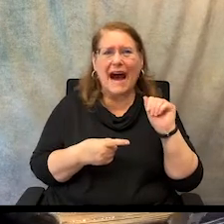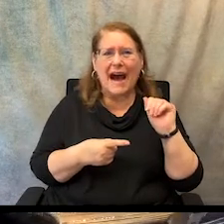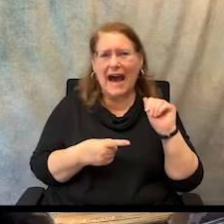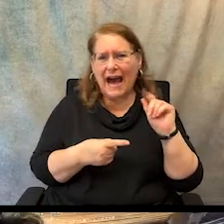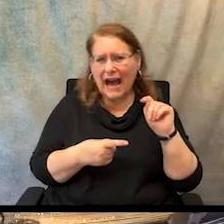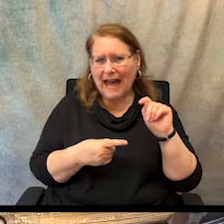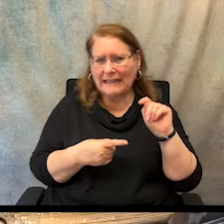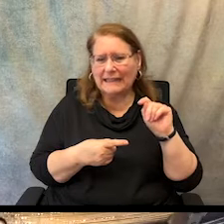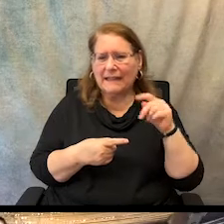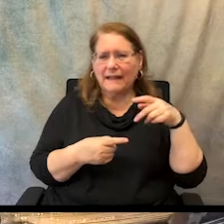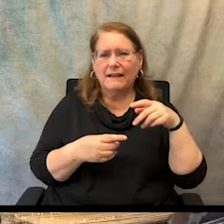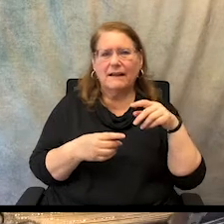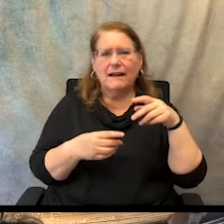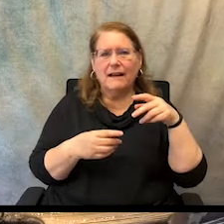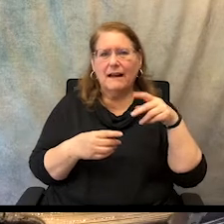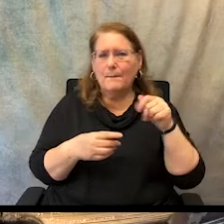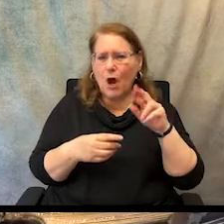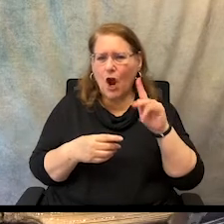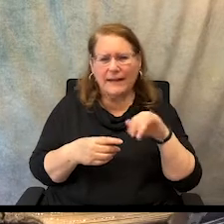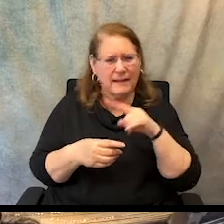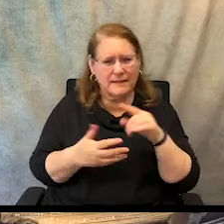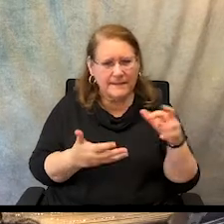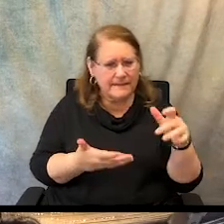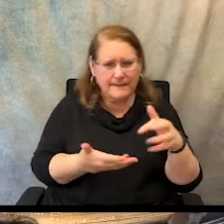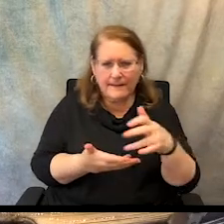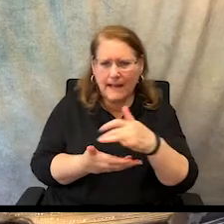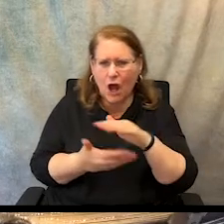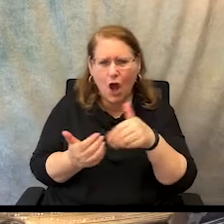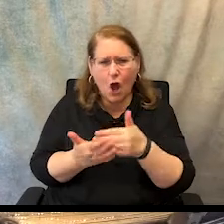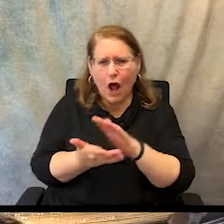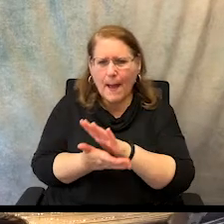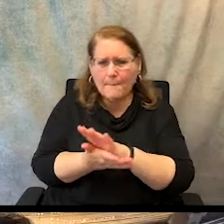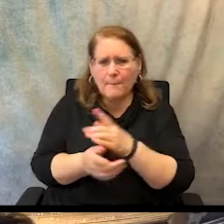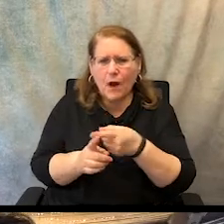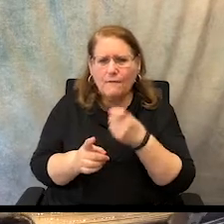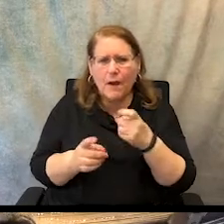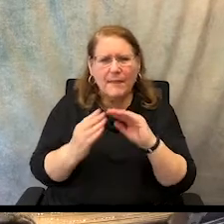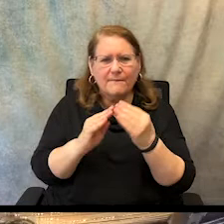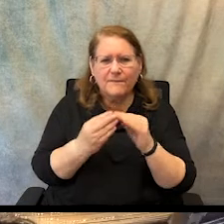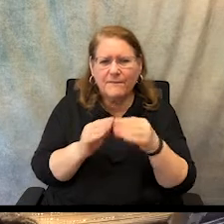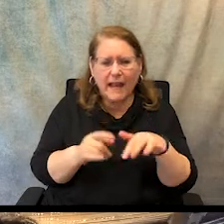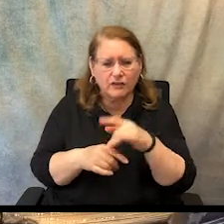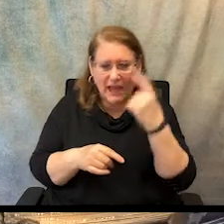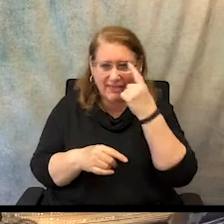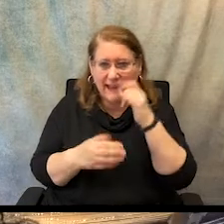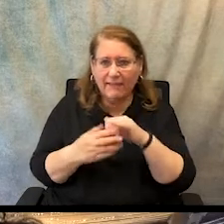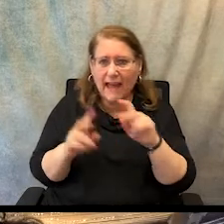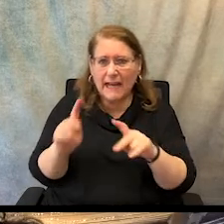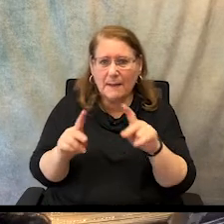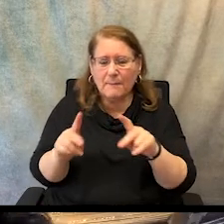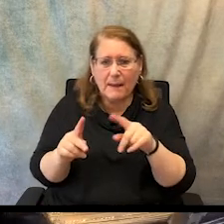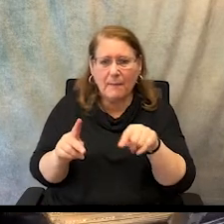party from government, and he was really collecting every single paper from the village, thinking that